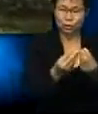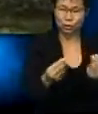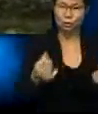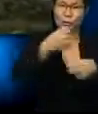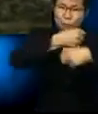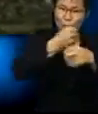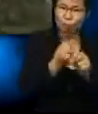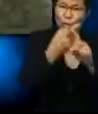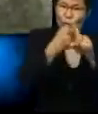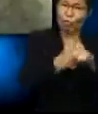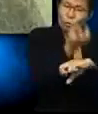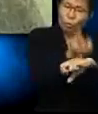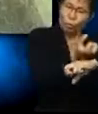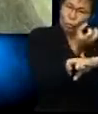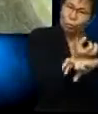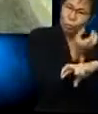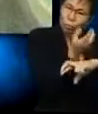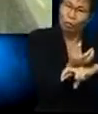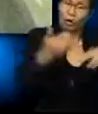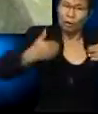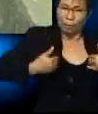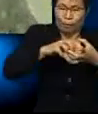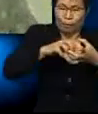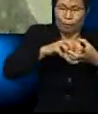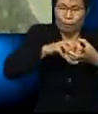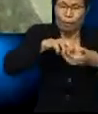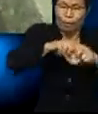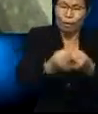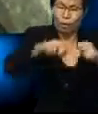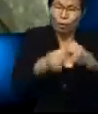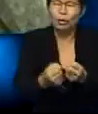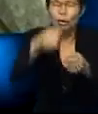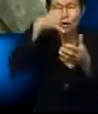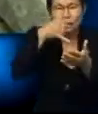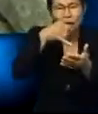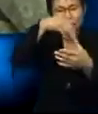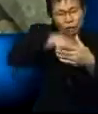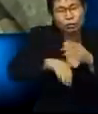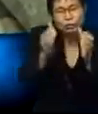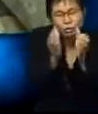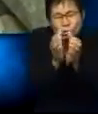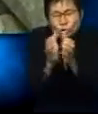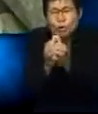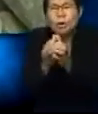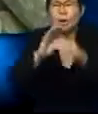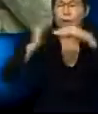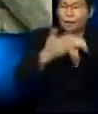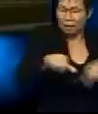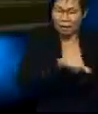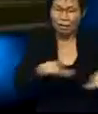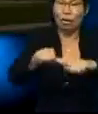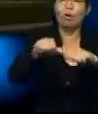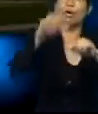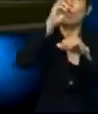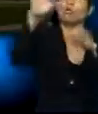Soil is made from rocks that have been broken up into small pieces by the action of